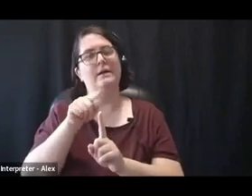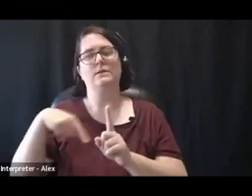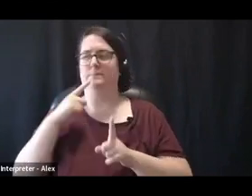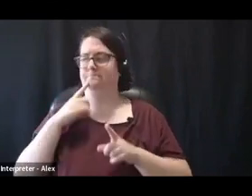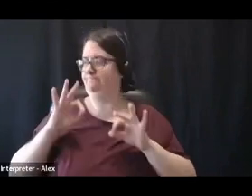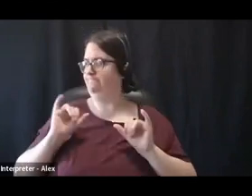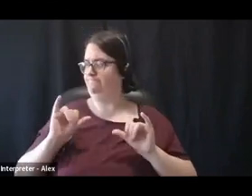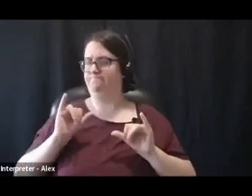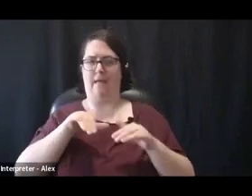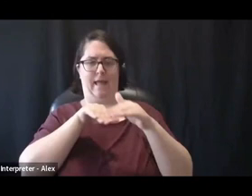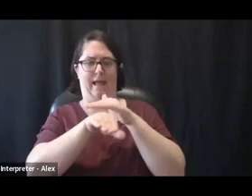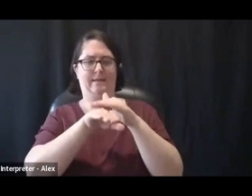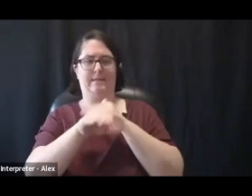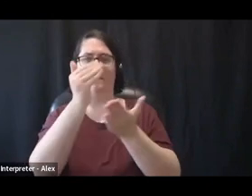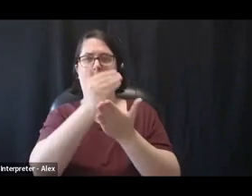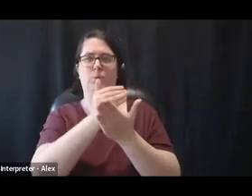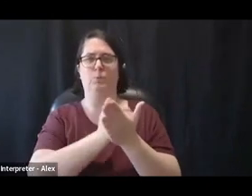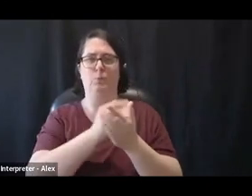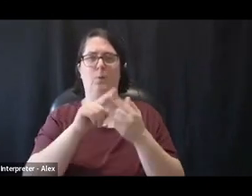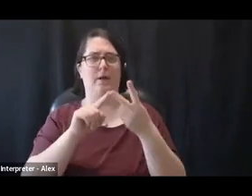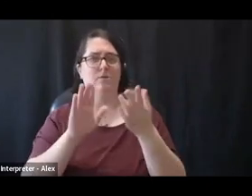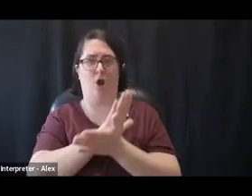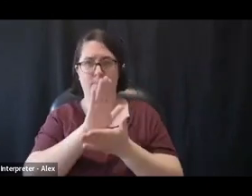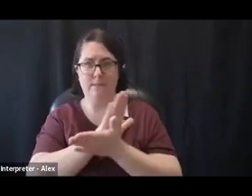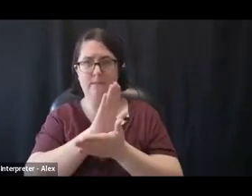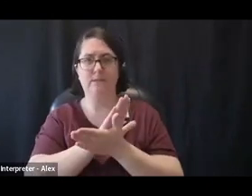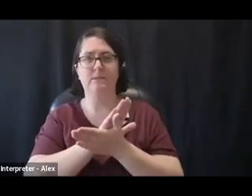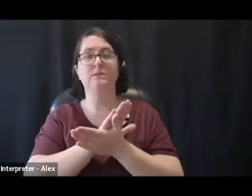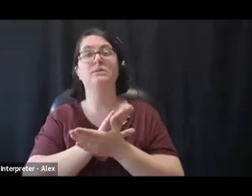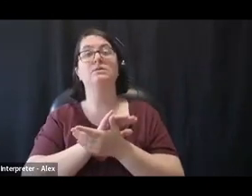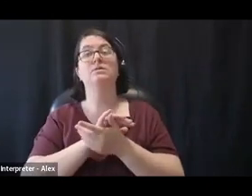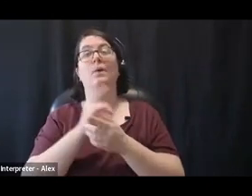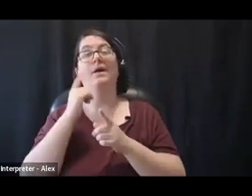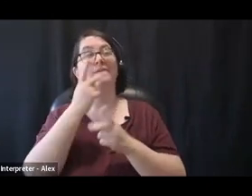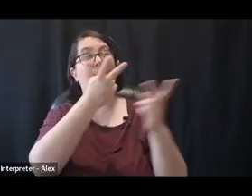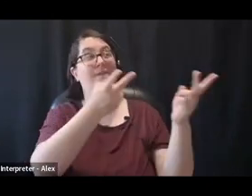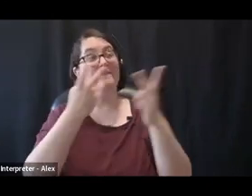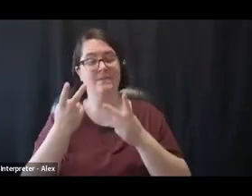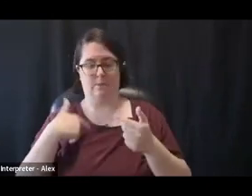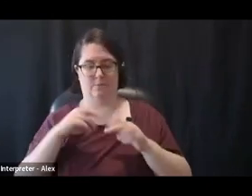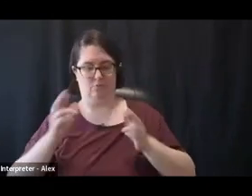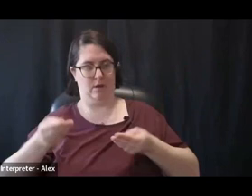to start making access menus and documents to send to our artists that were visiting,